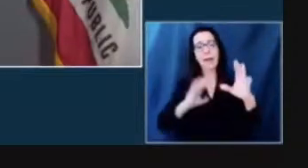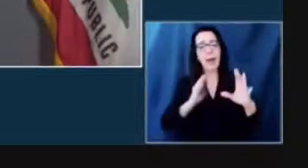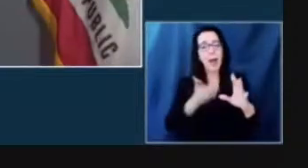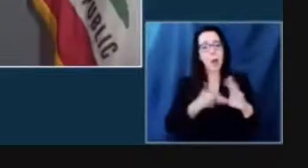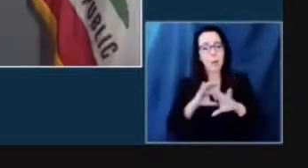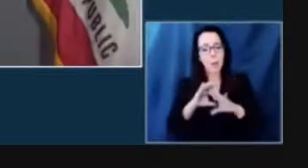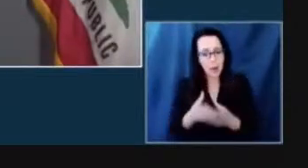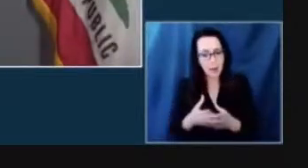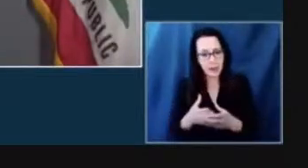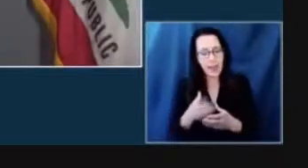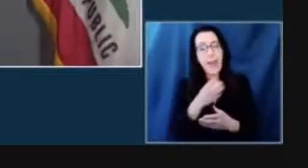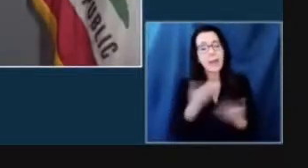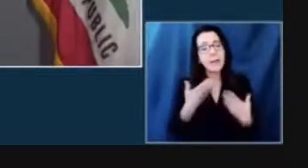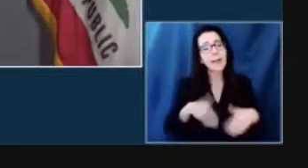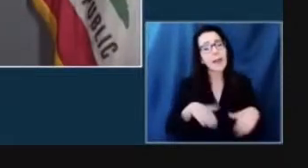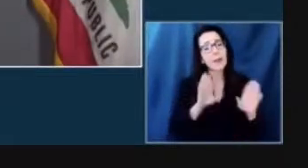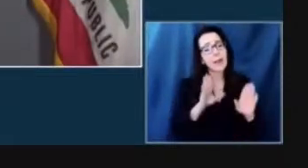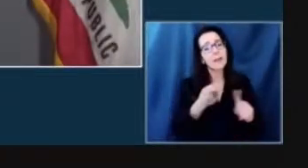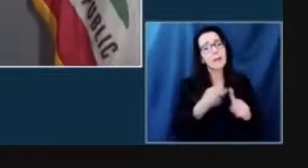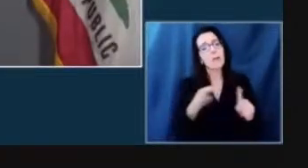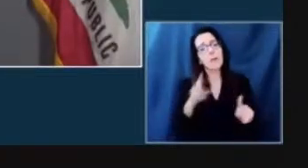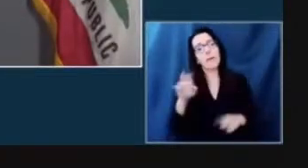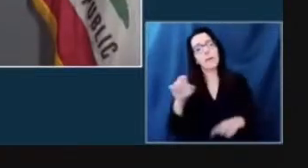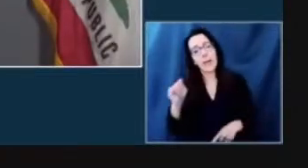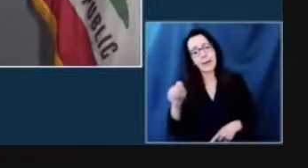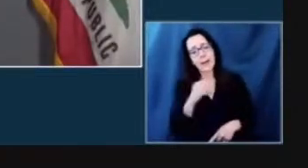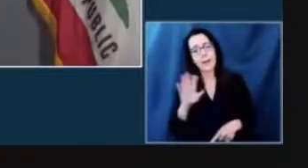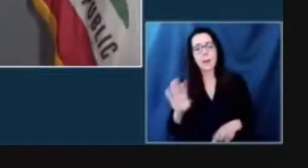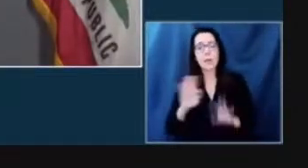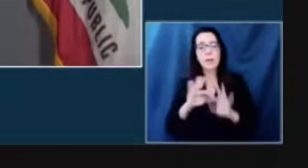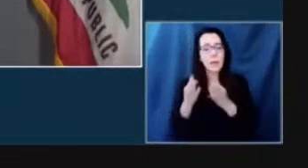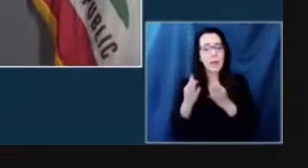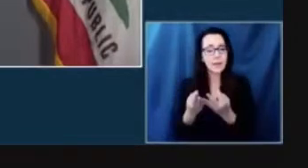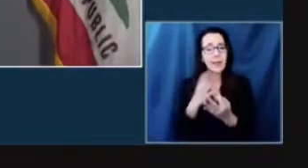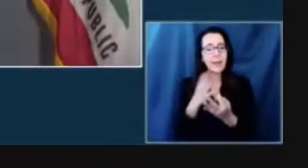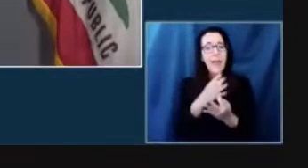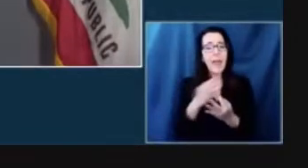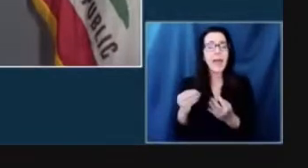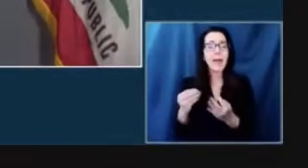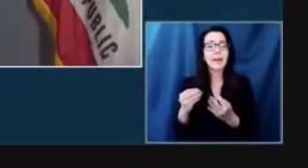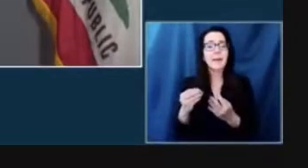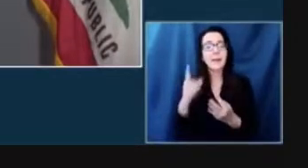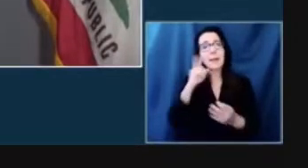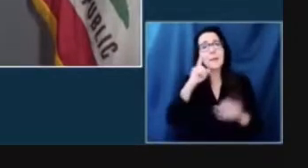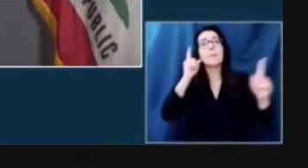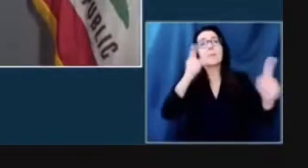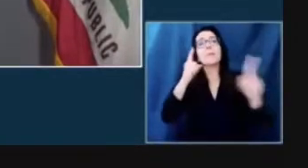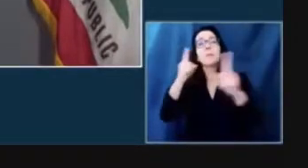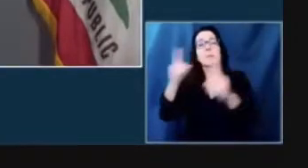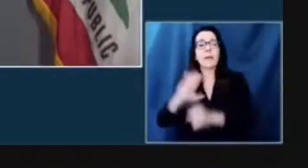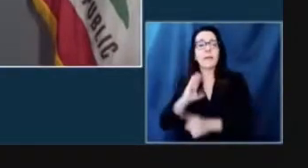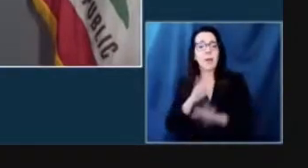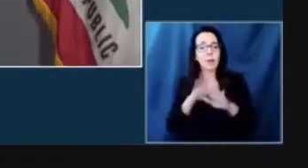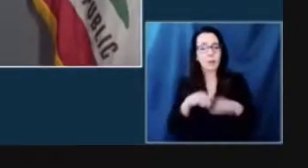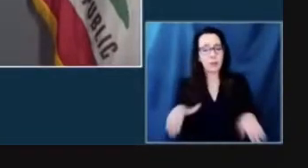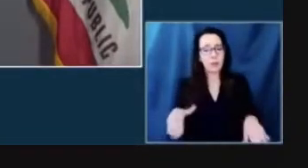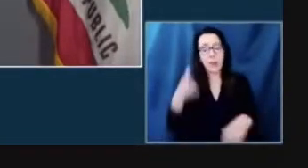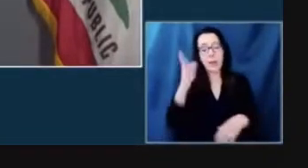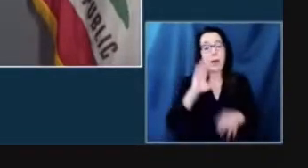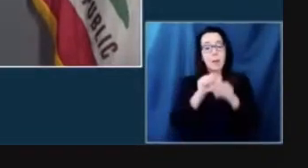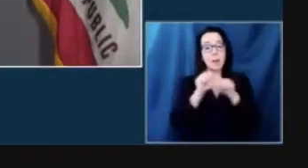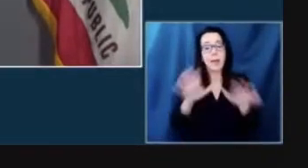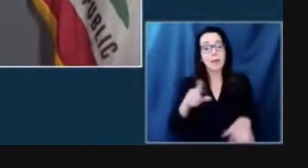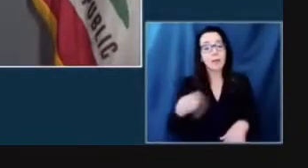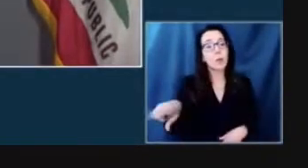our veterans and their families, and the aspirations of our children. God bless you all. God bless